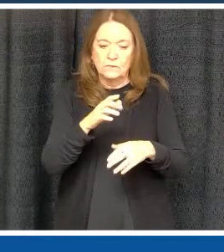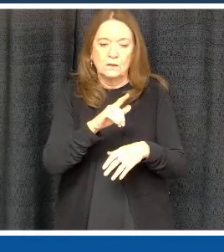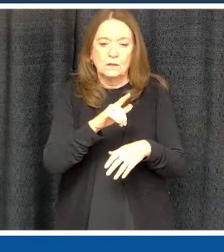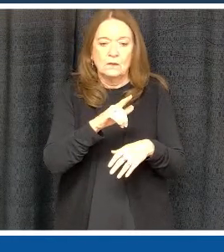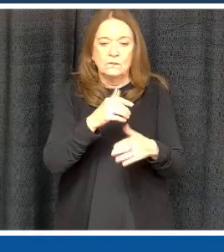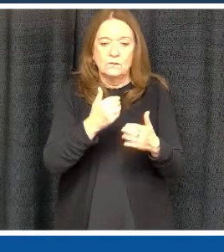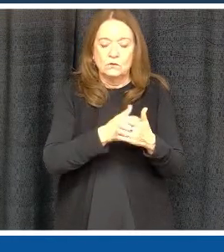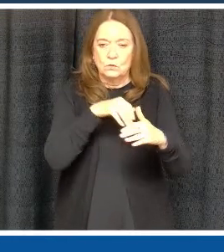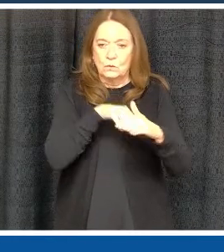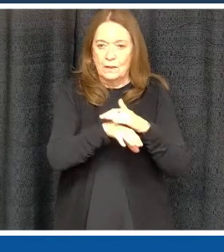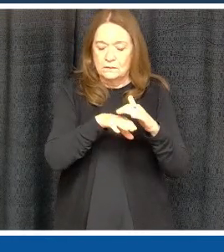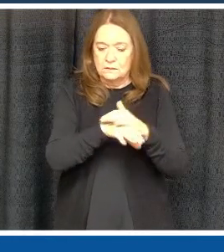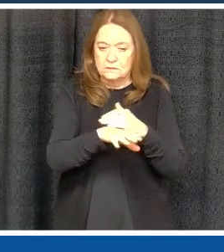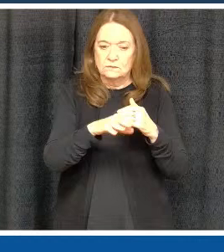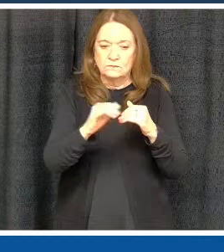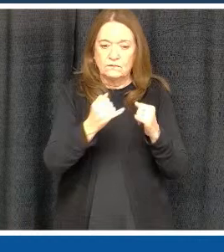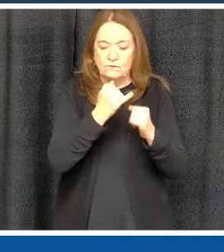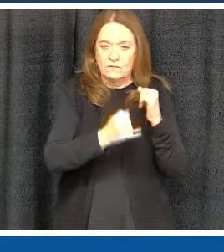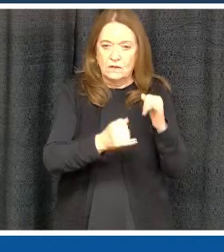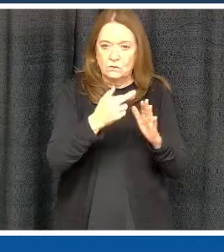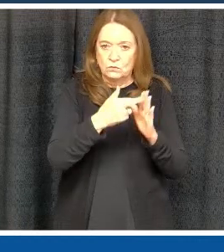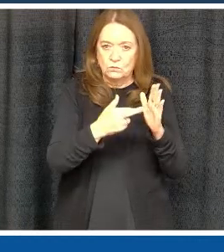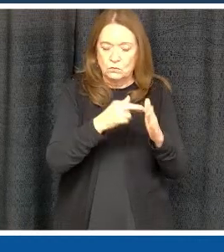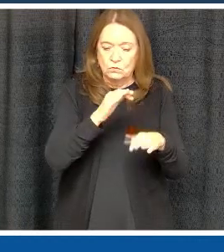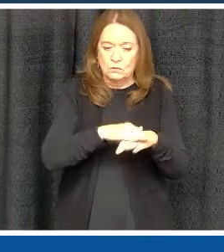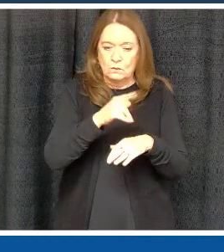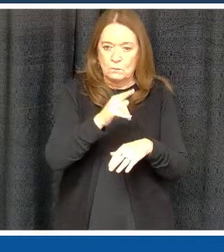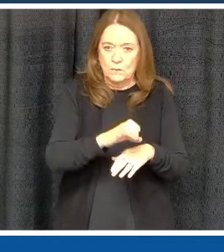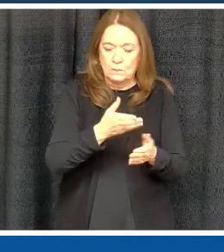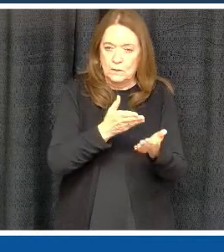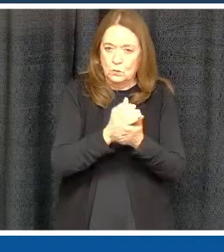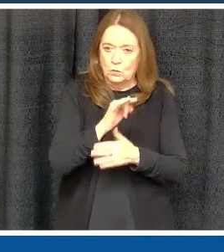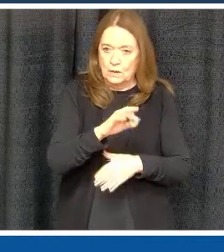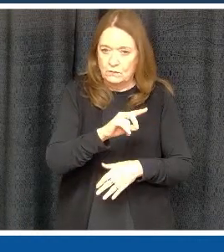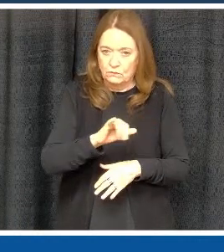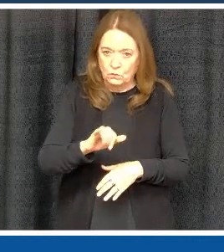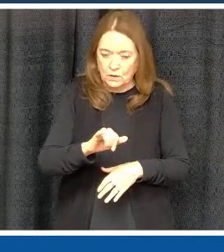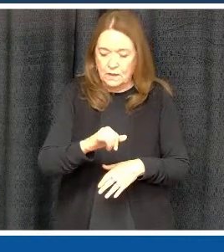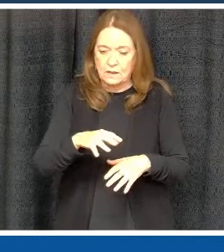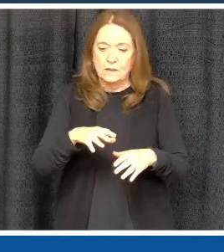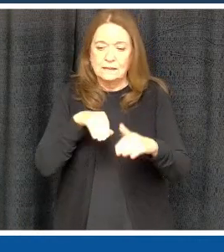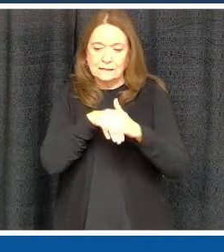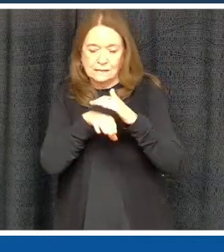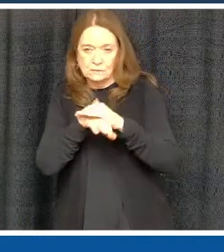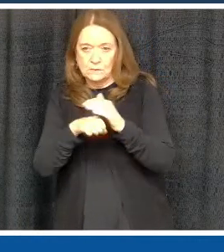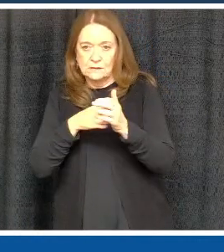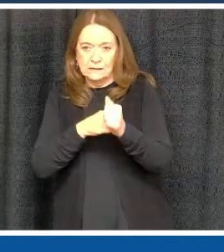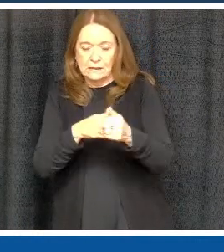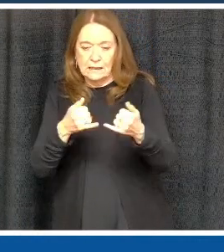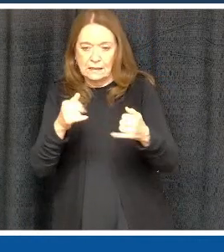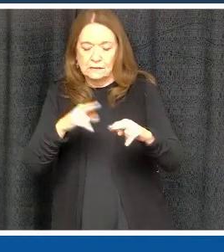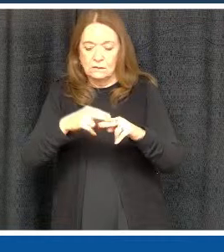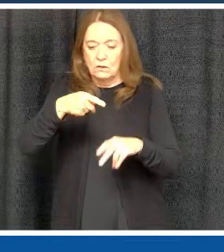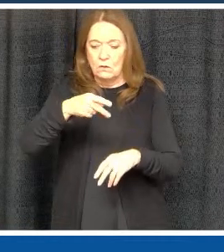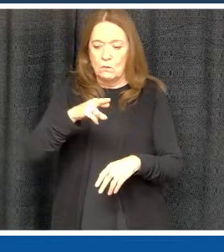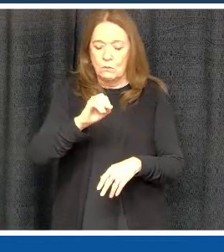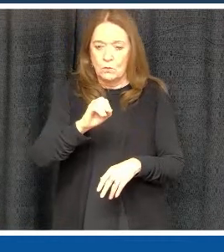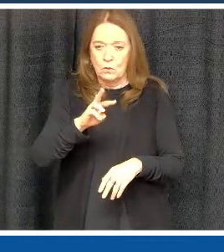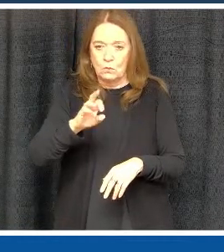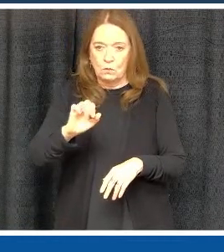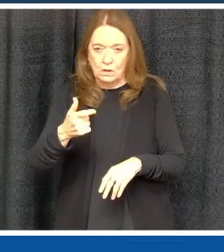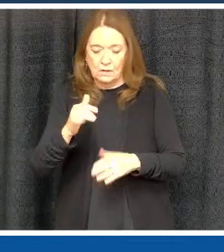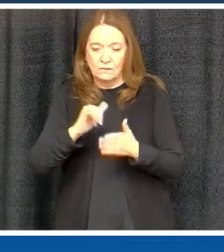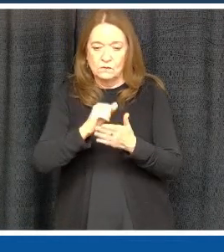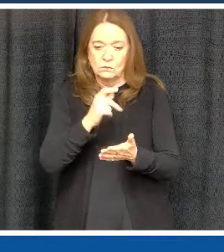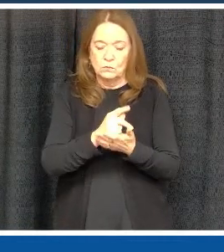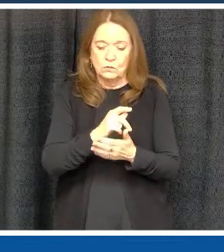Board of final rule on the public right-of-way accessibility guidelines known as ProWalk. This was approved 8